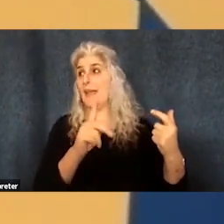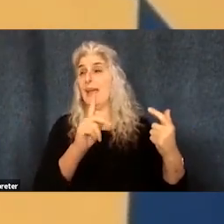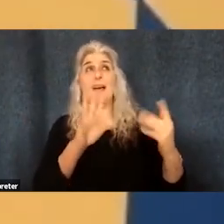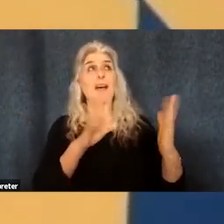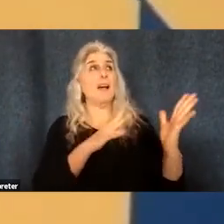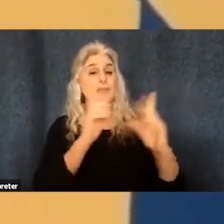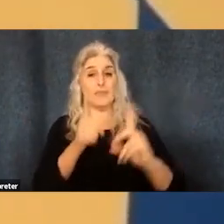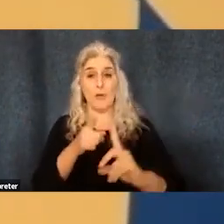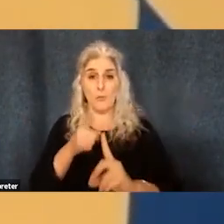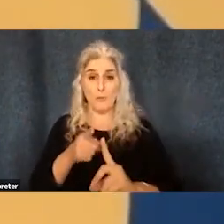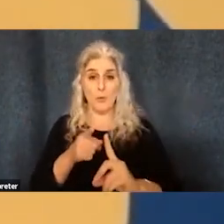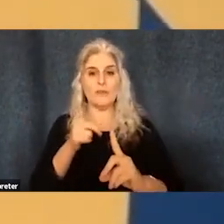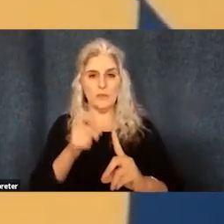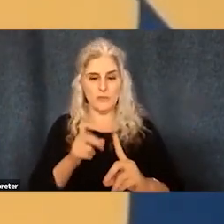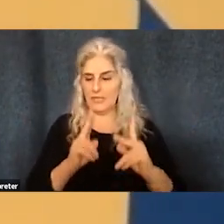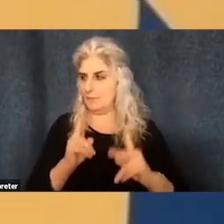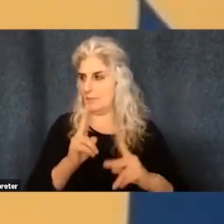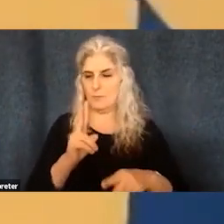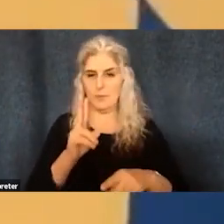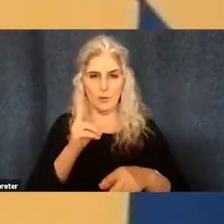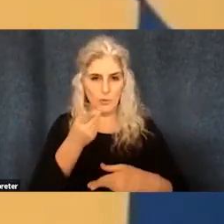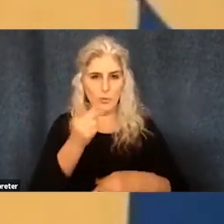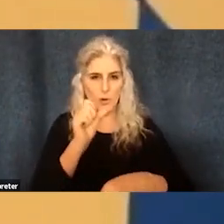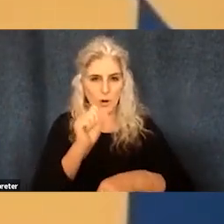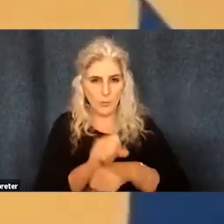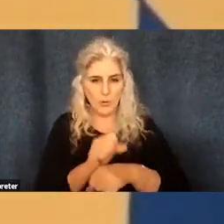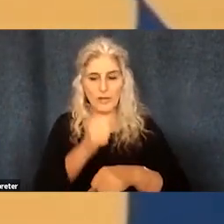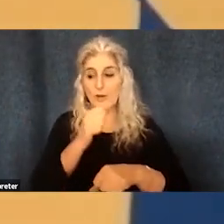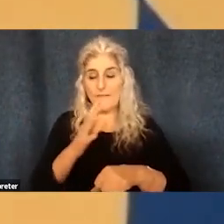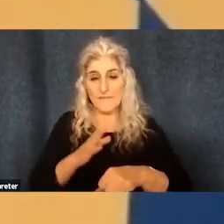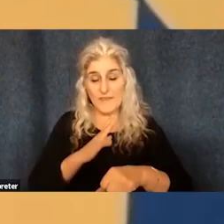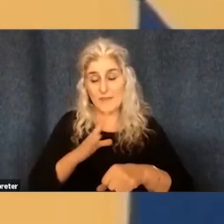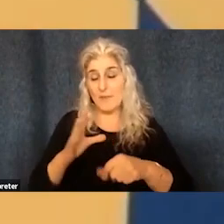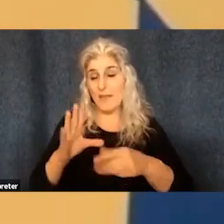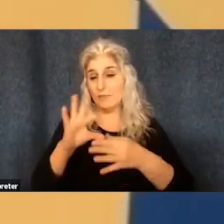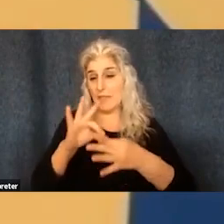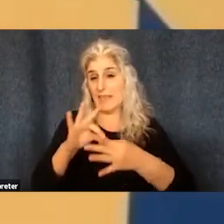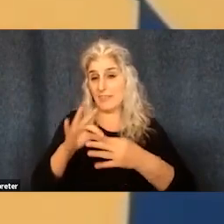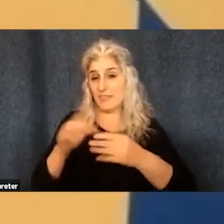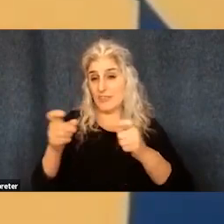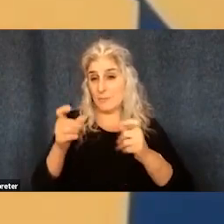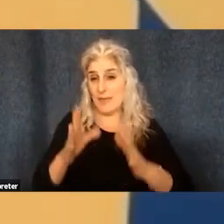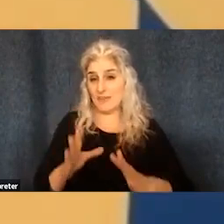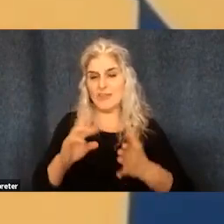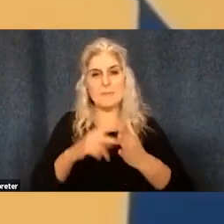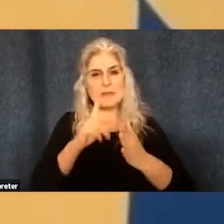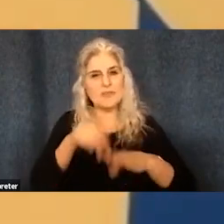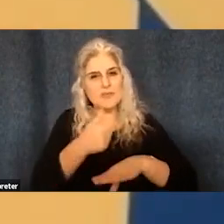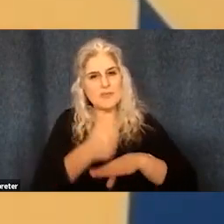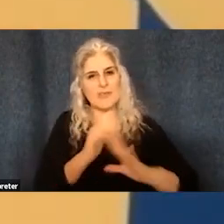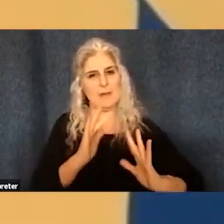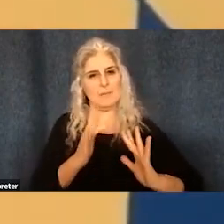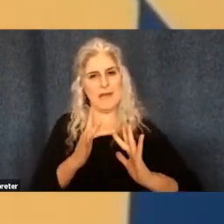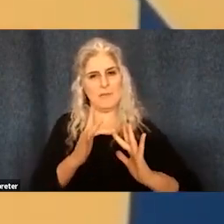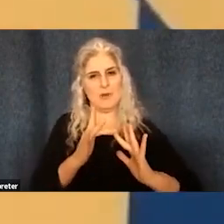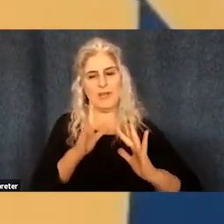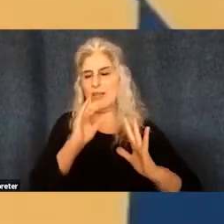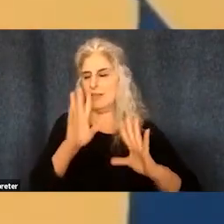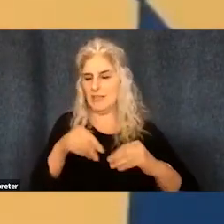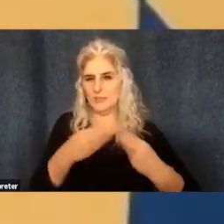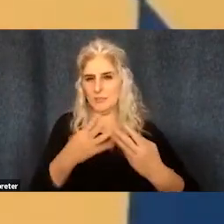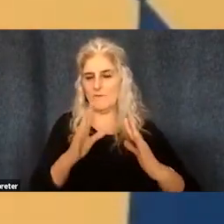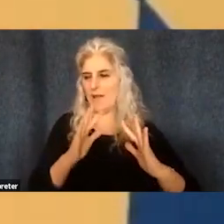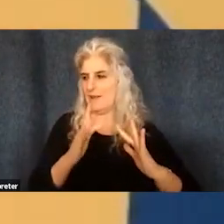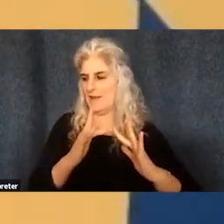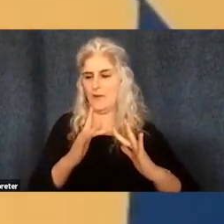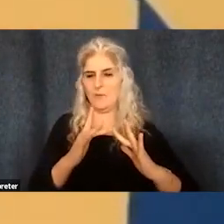people on the ground who are female relationship managers reaching out. And so you need a network, you need that support network.